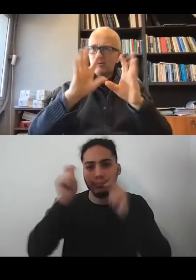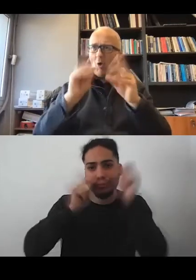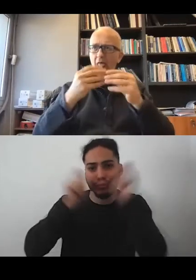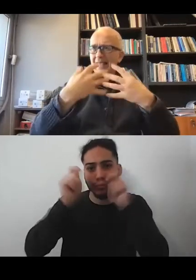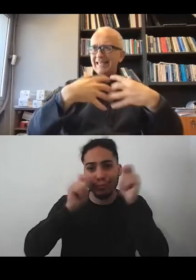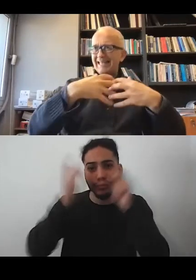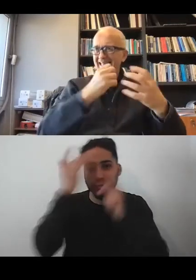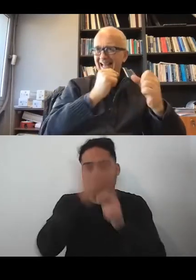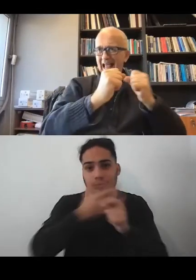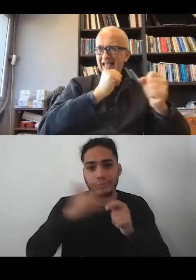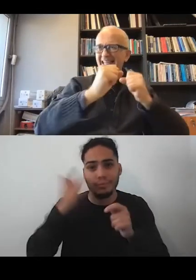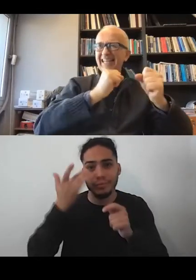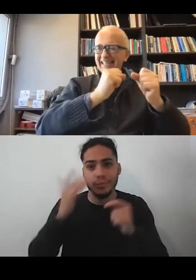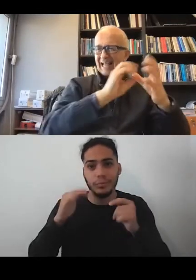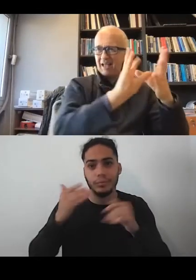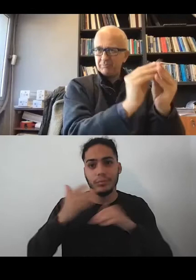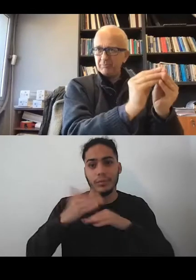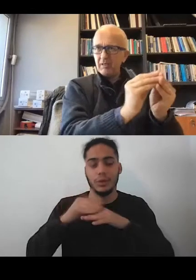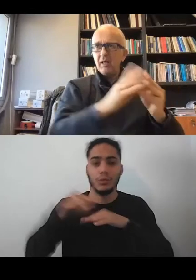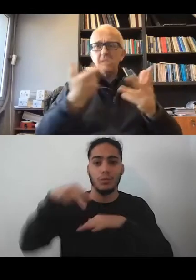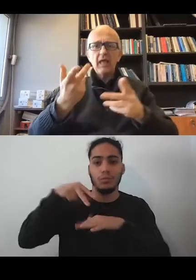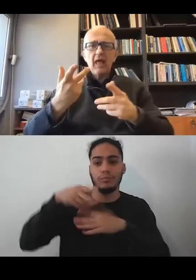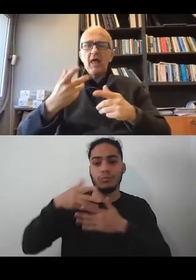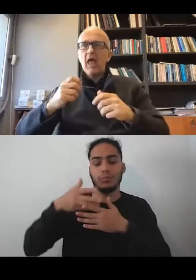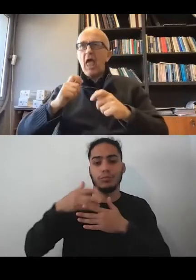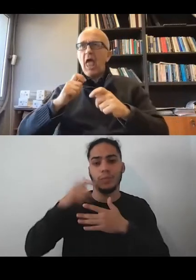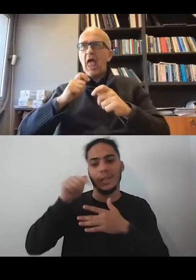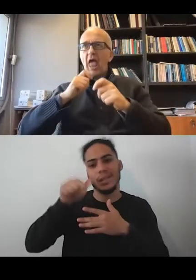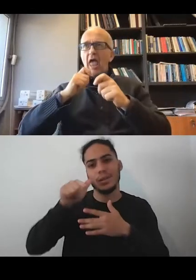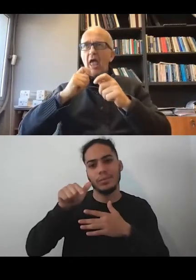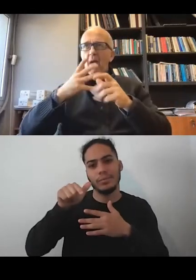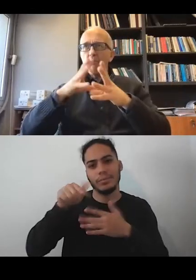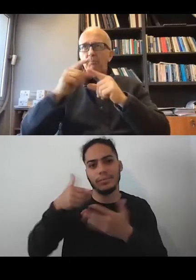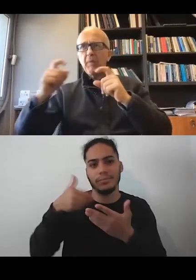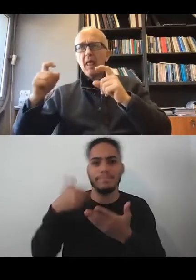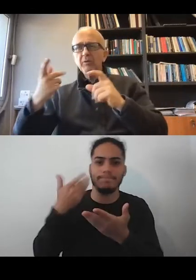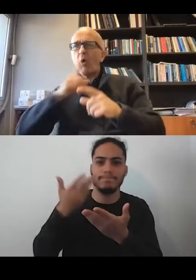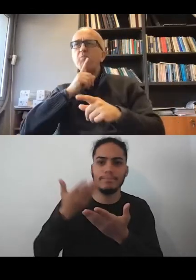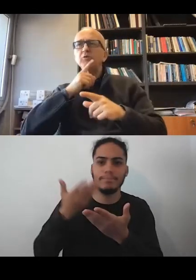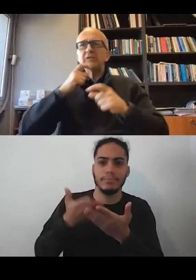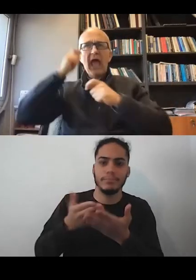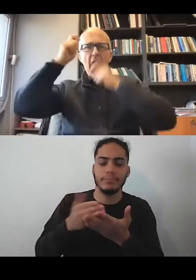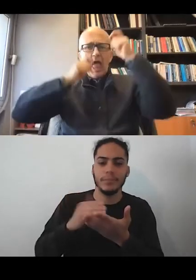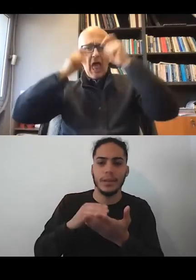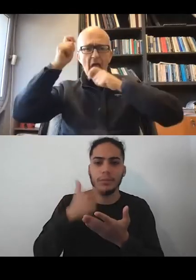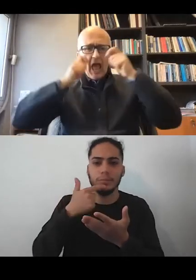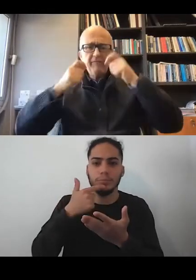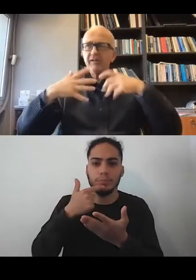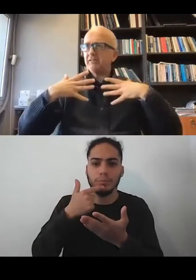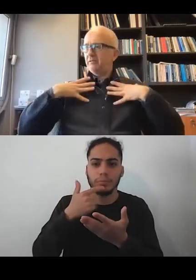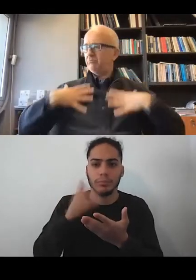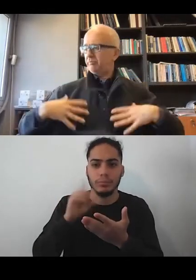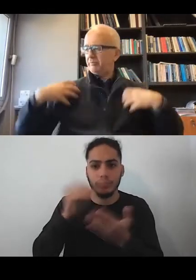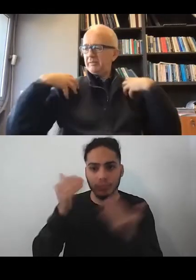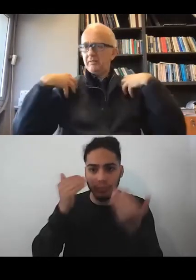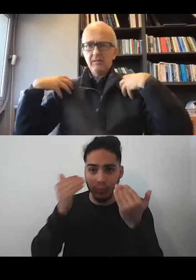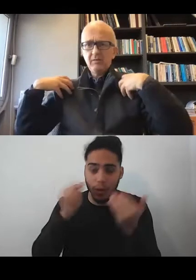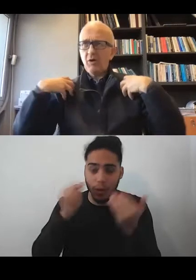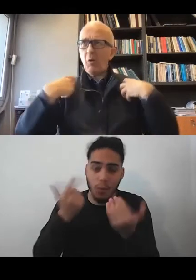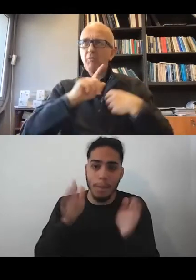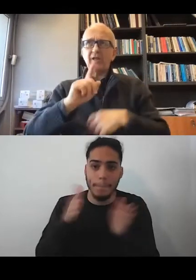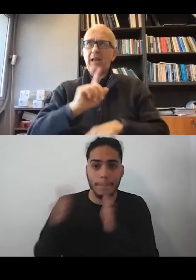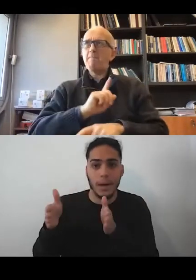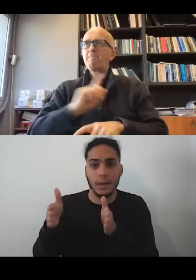that will compromise the non-manual features, which are a very important part, of course, of